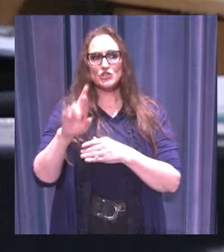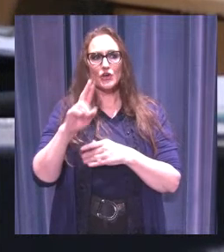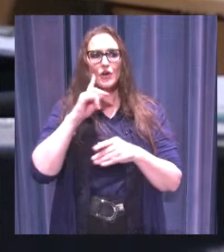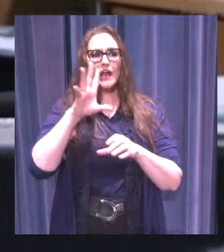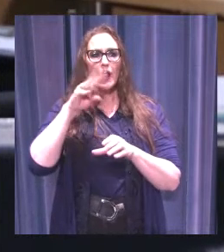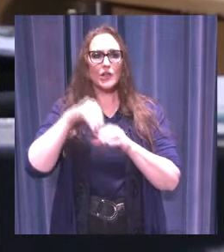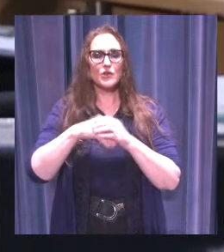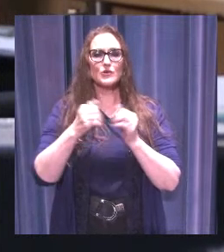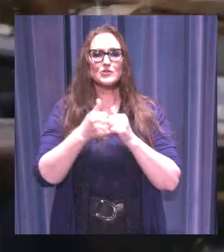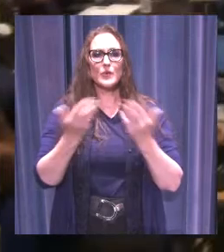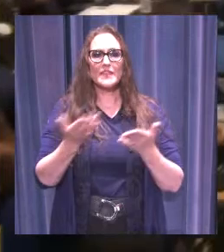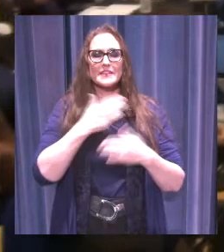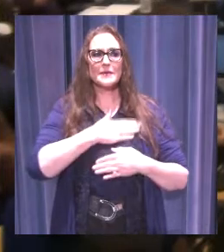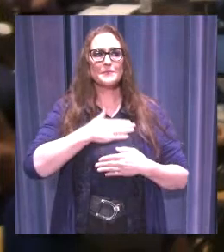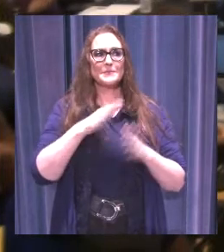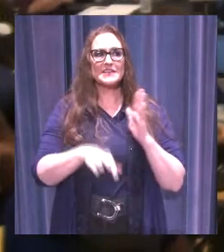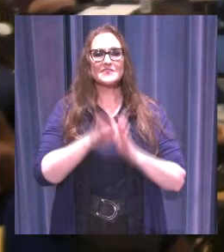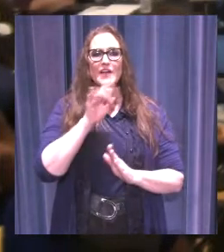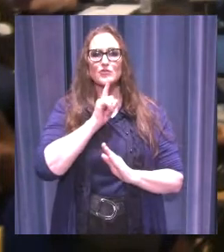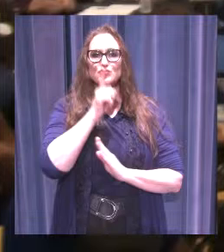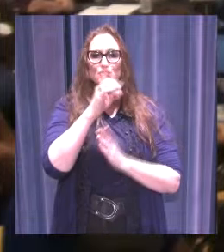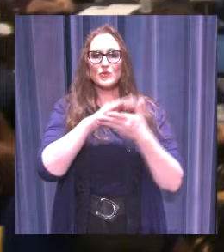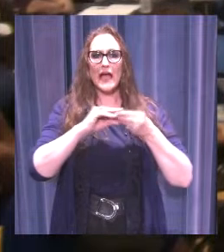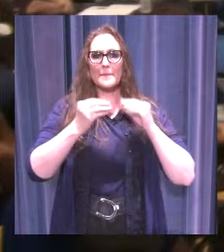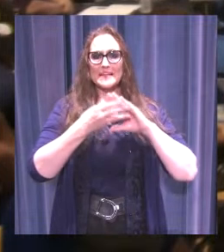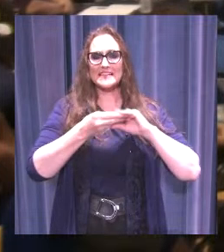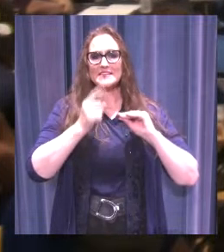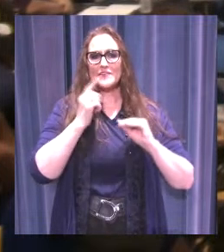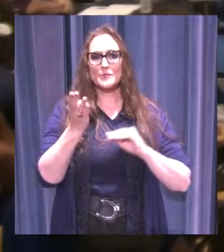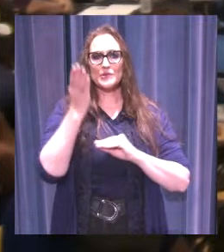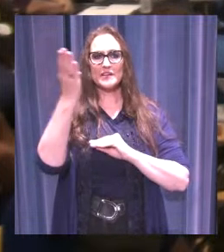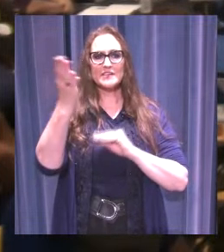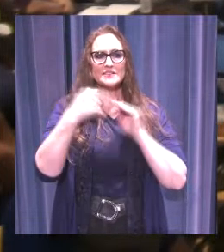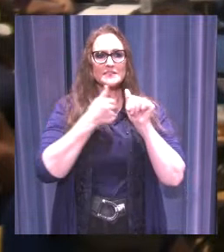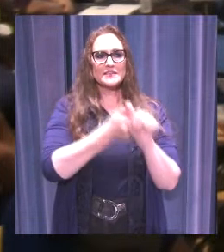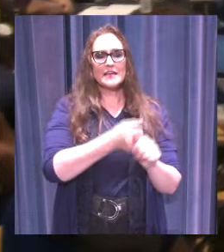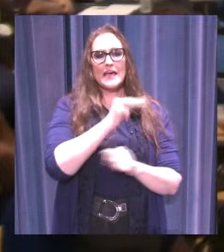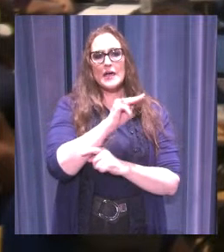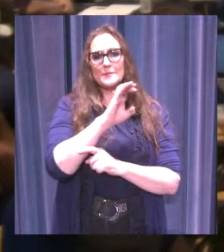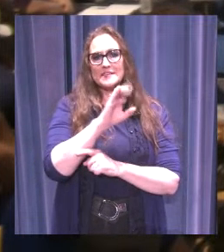enclosed herewith, please find true copies of the petition pursuant to MCL